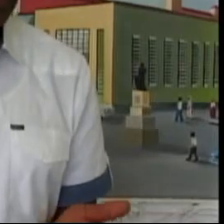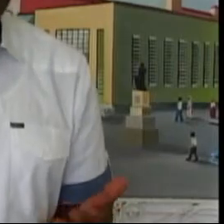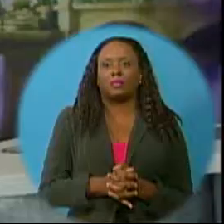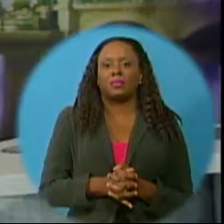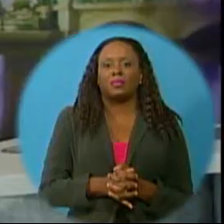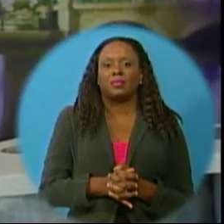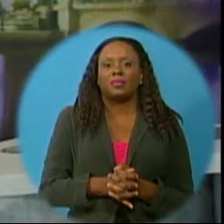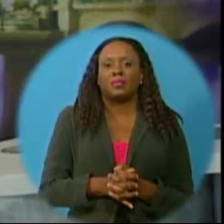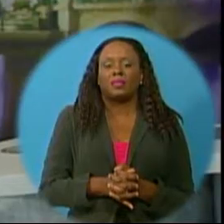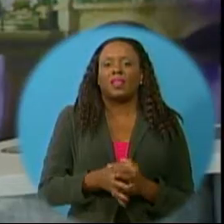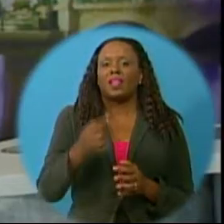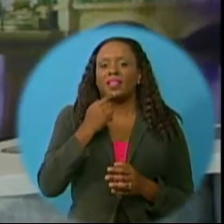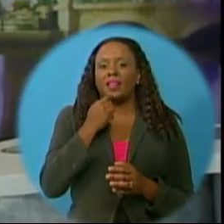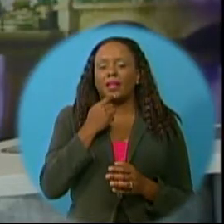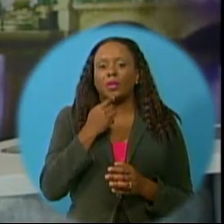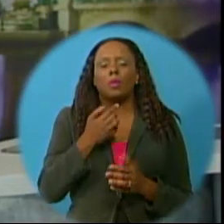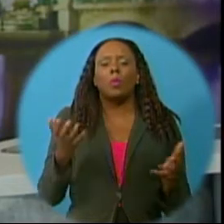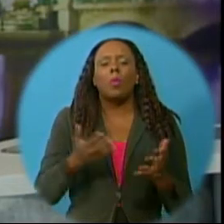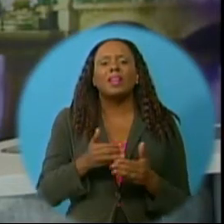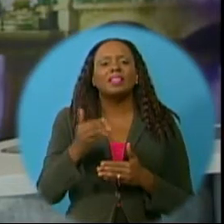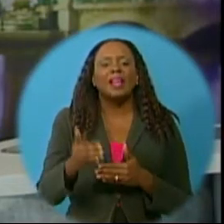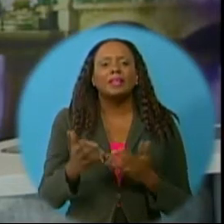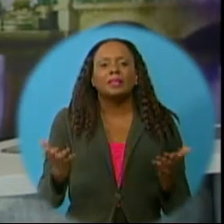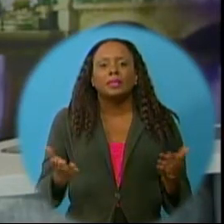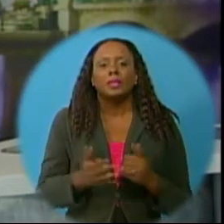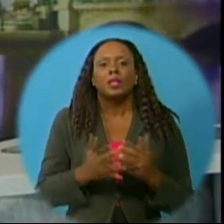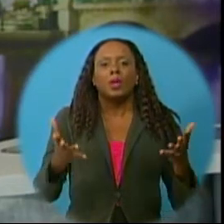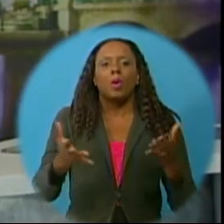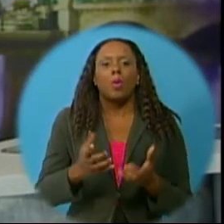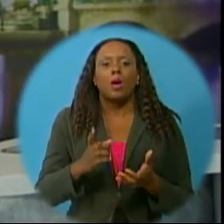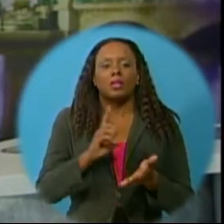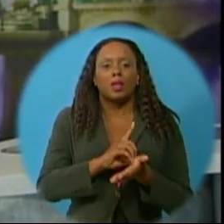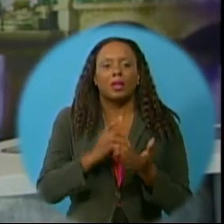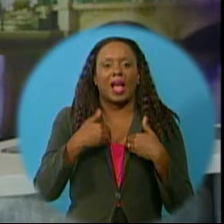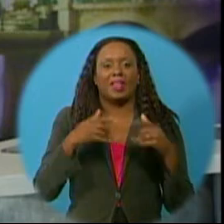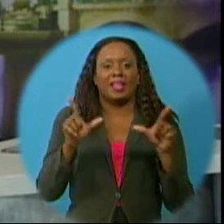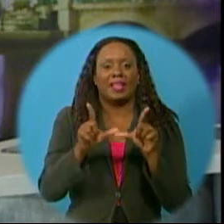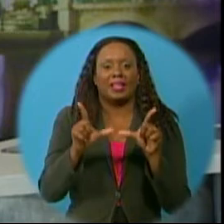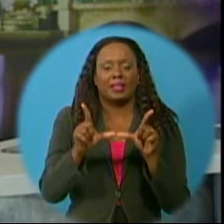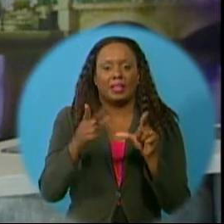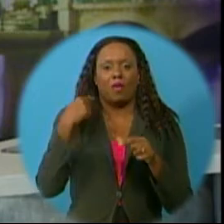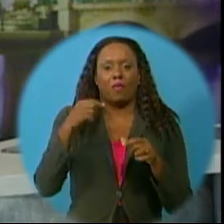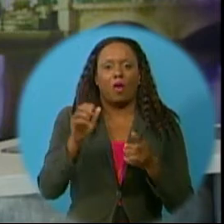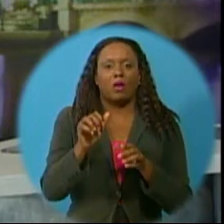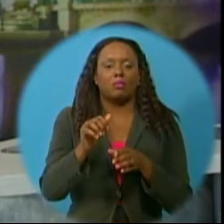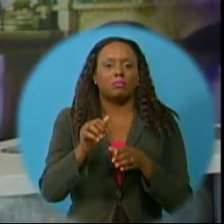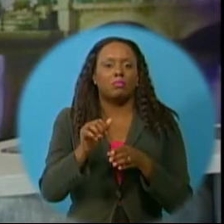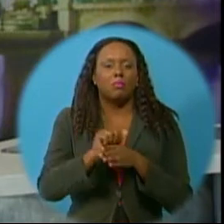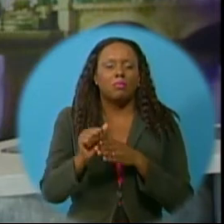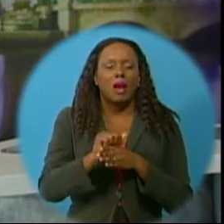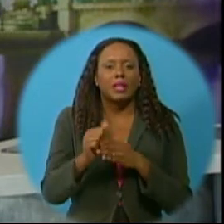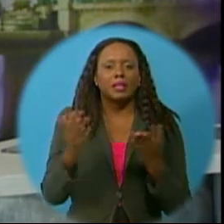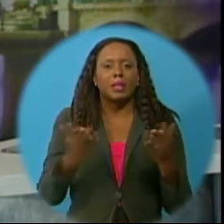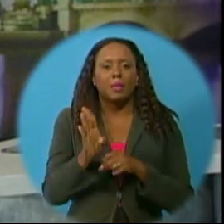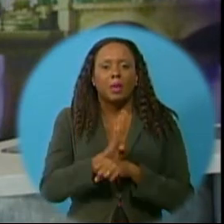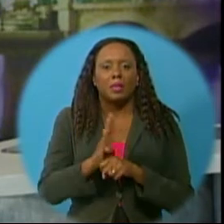healing. Mr. Martin says their next step is to get Dr. Otico licensed to practice in Barbados, after which a stronger